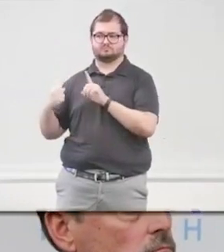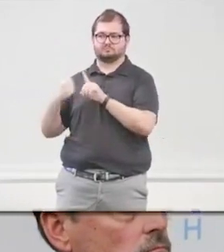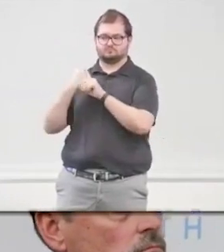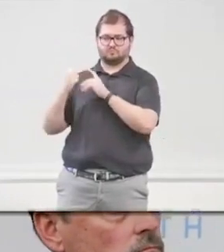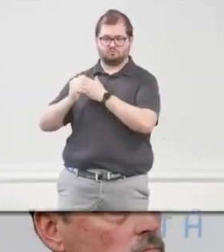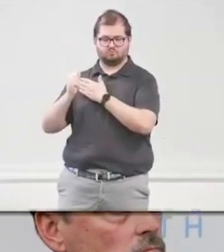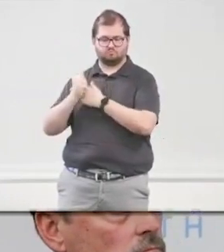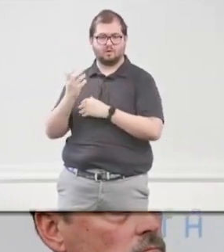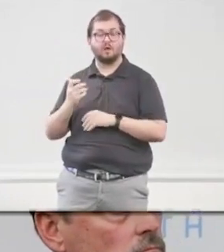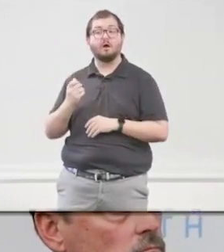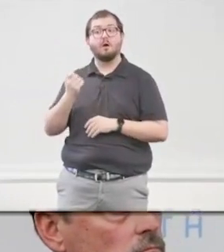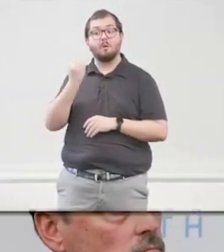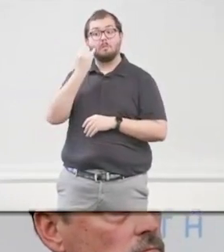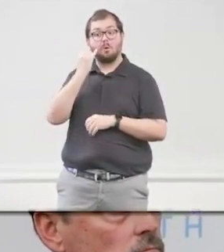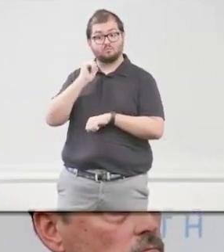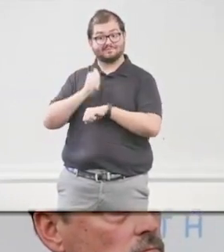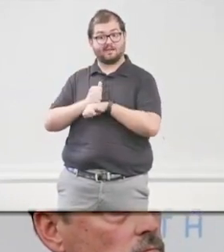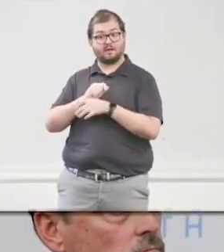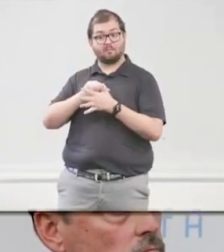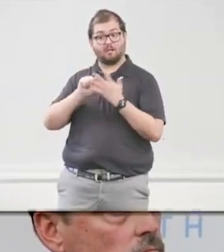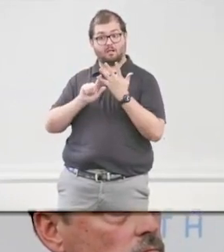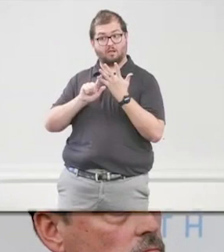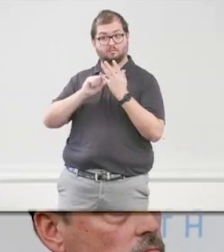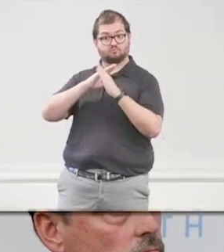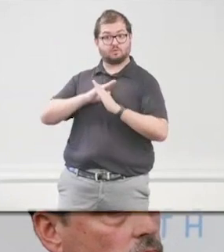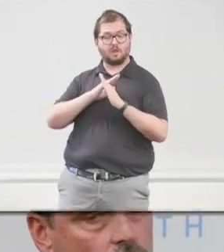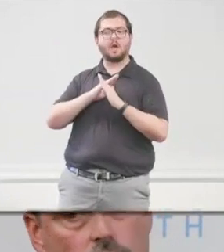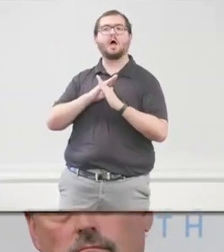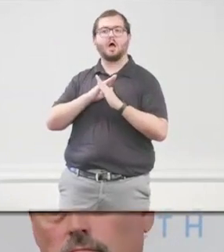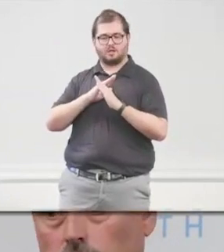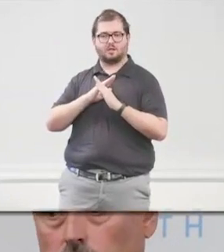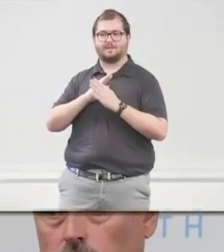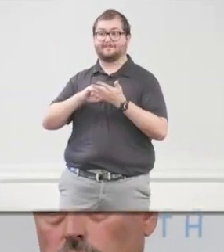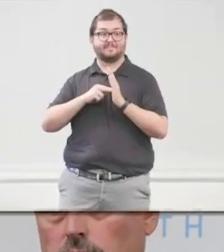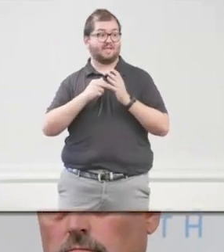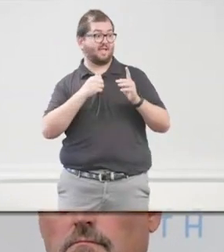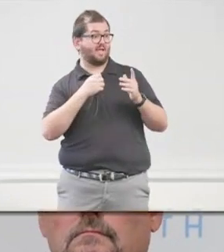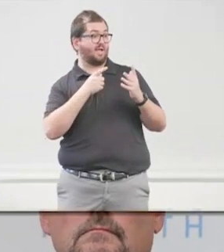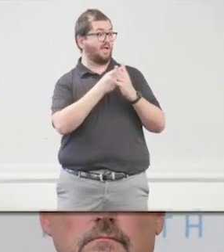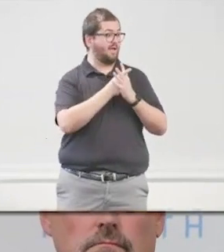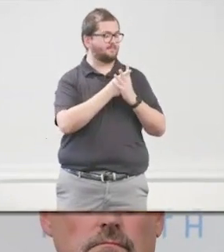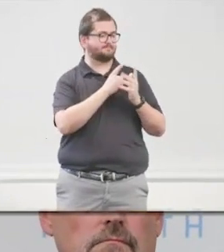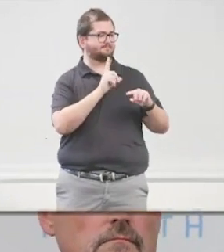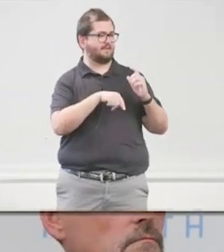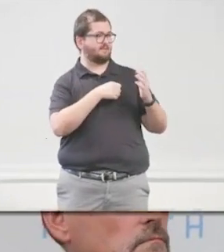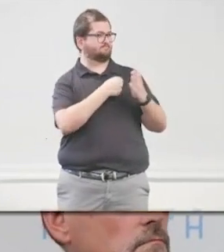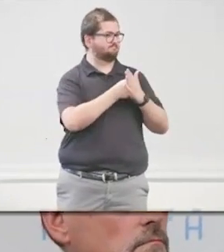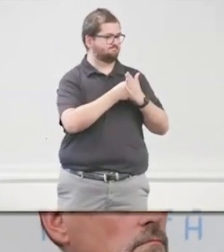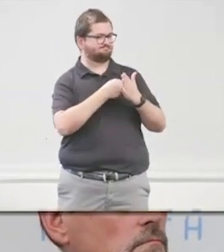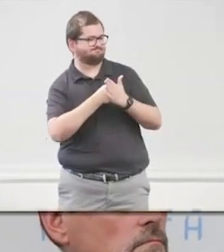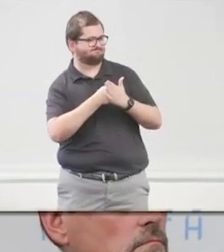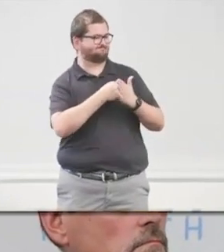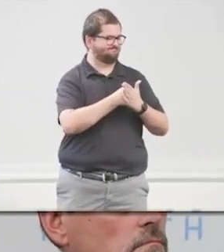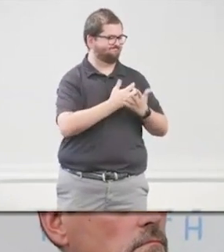component in place, you can negate a lot of the different threat actors who are trying to get into your systems.